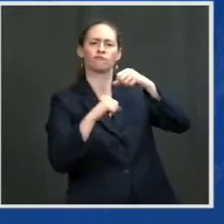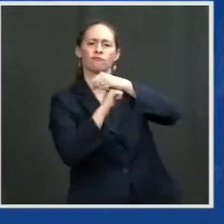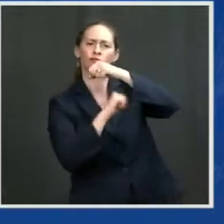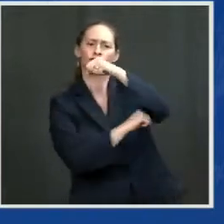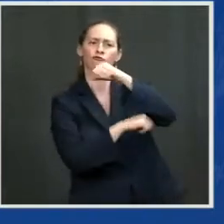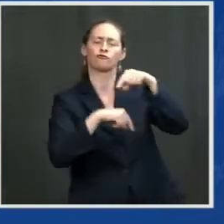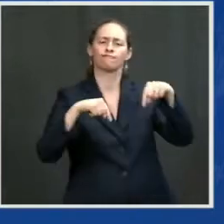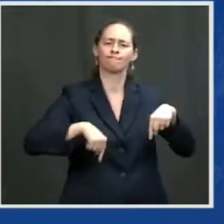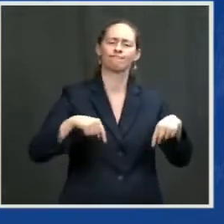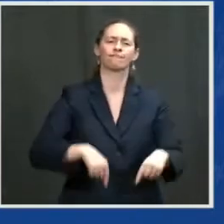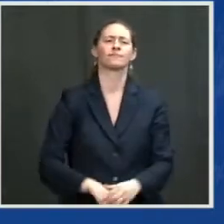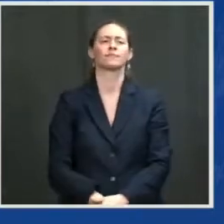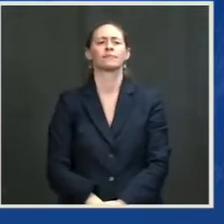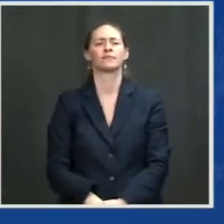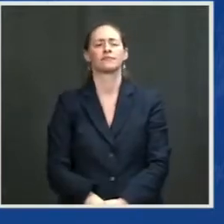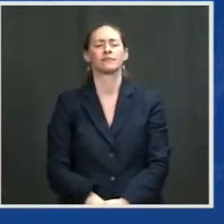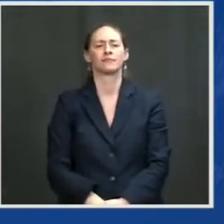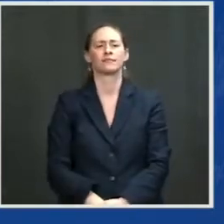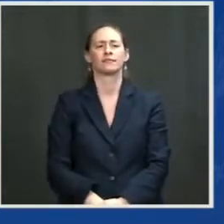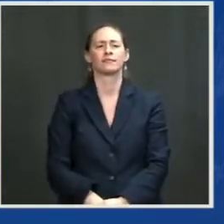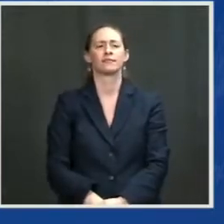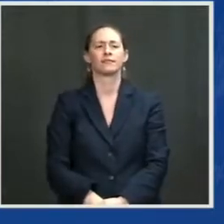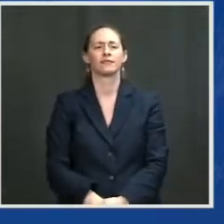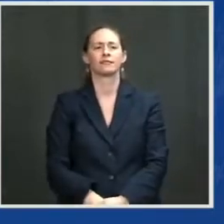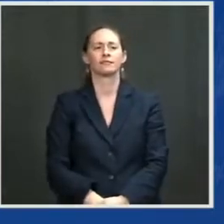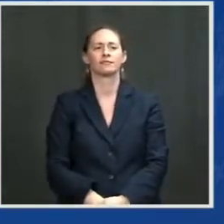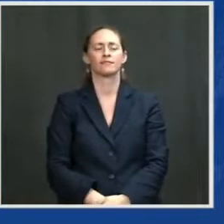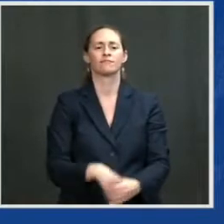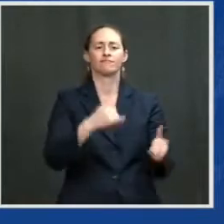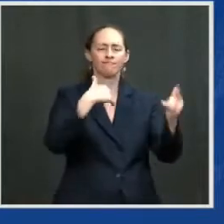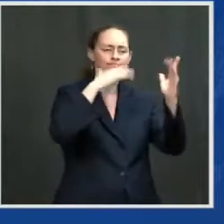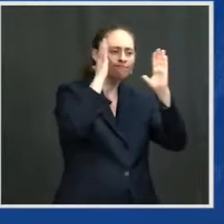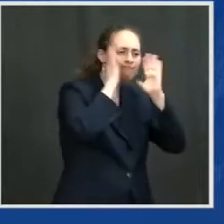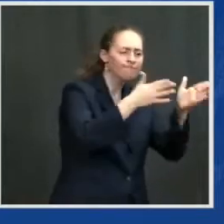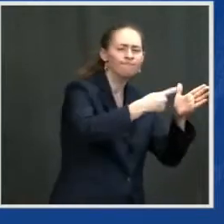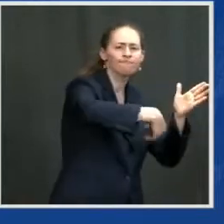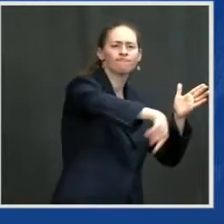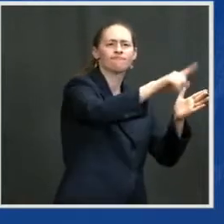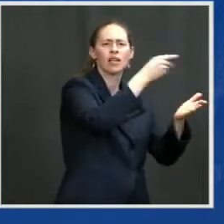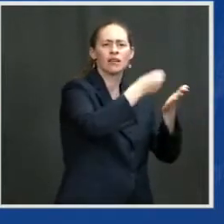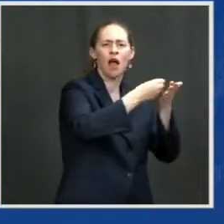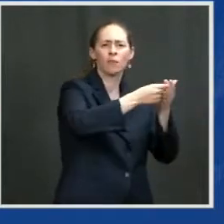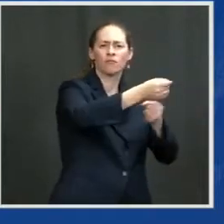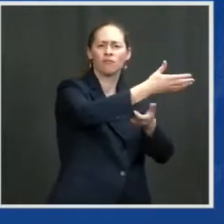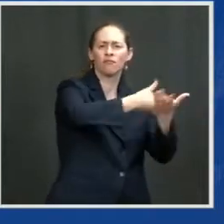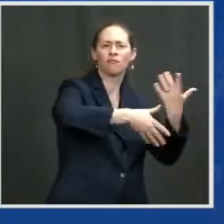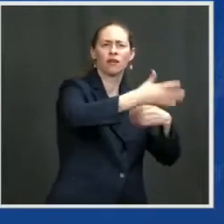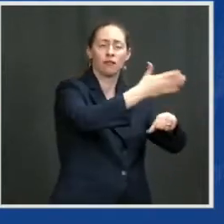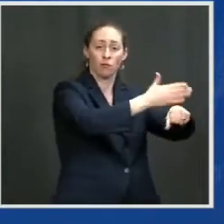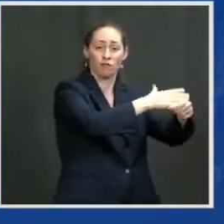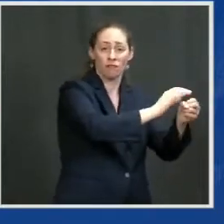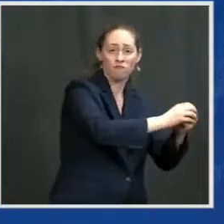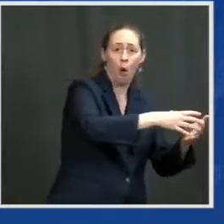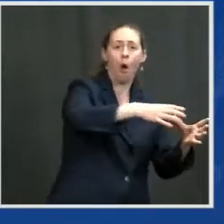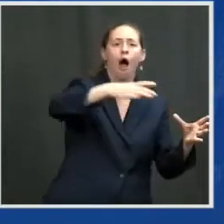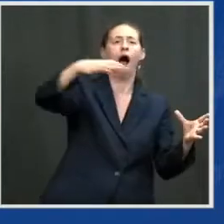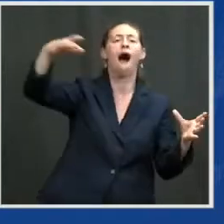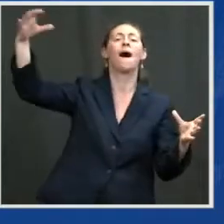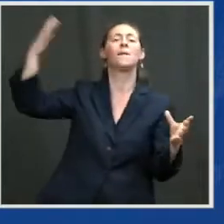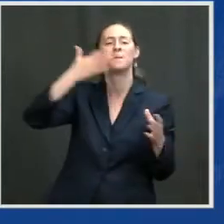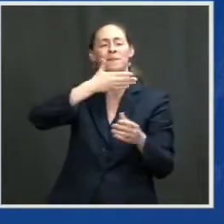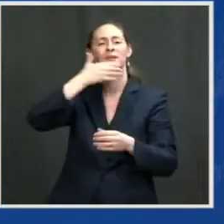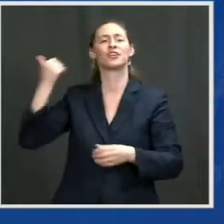from the bottom up and the middle out. Let me close with this. Infrastructure has historically been a bipartisan